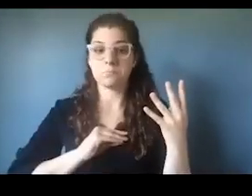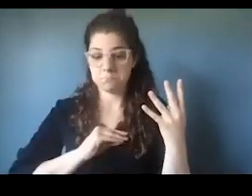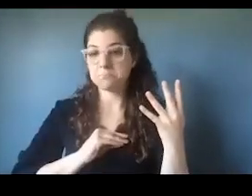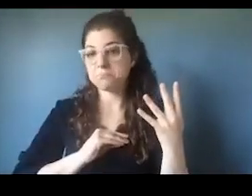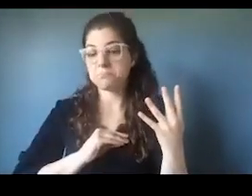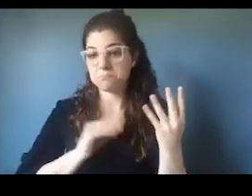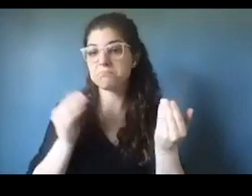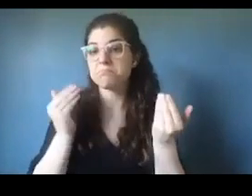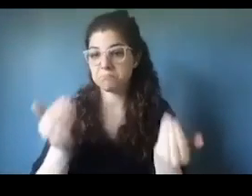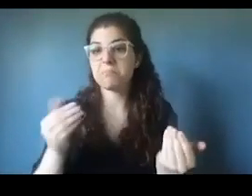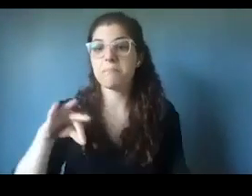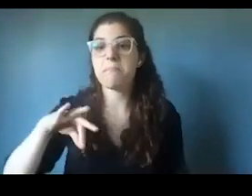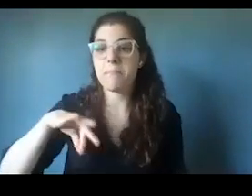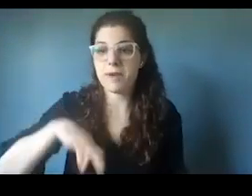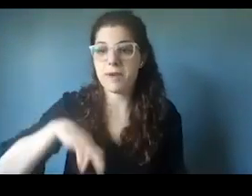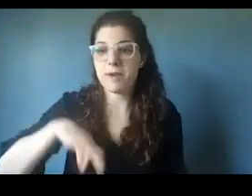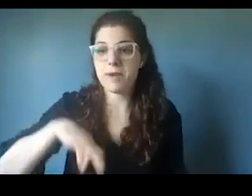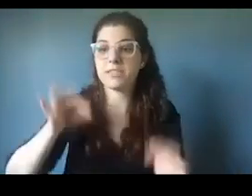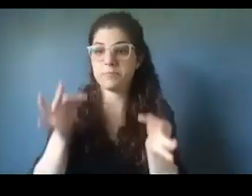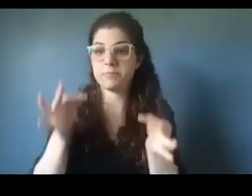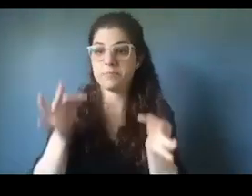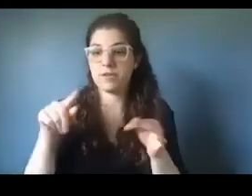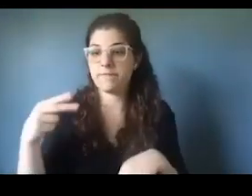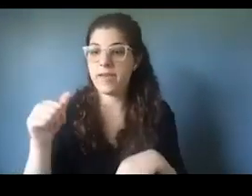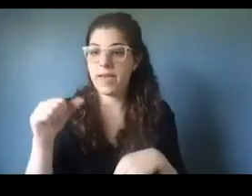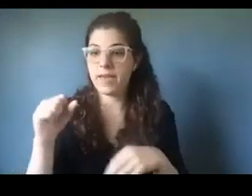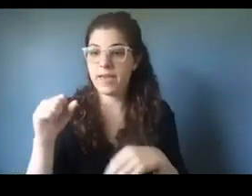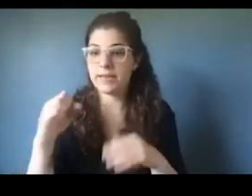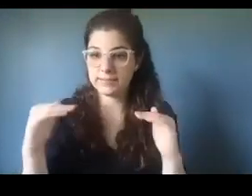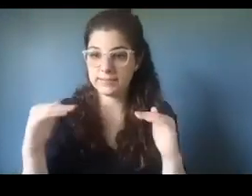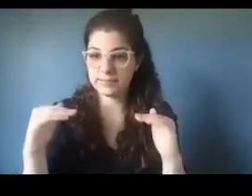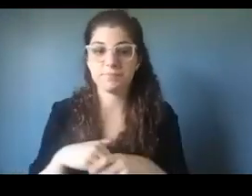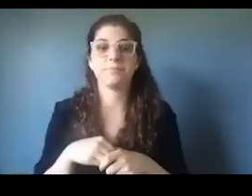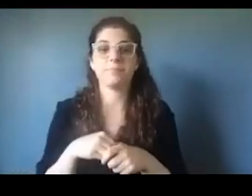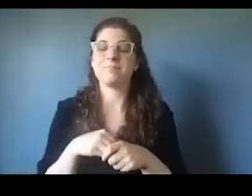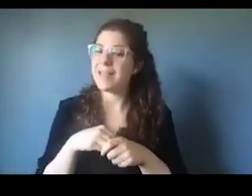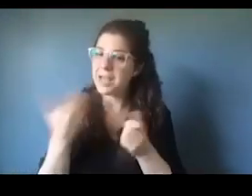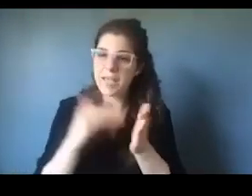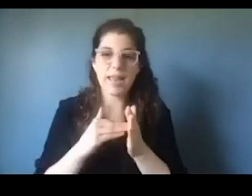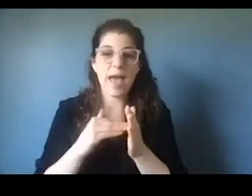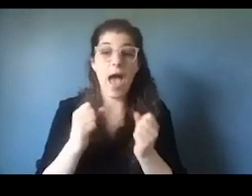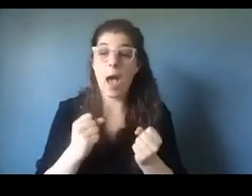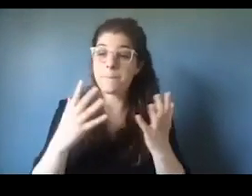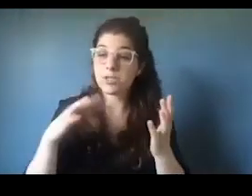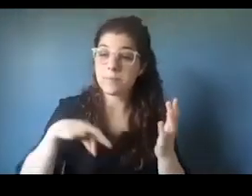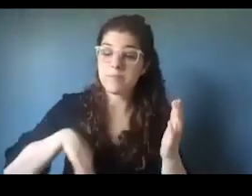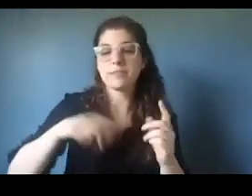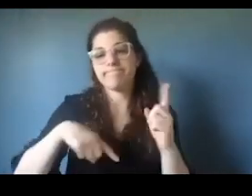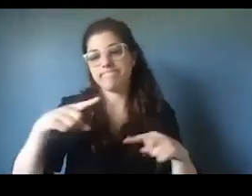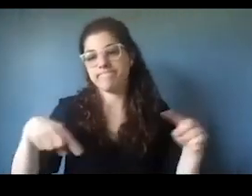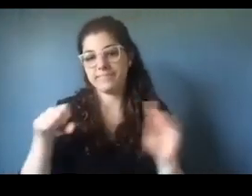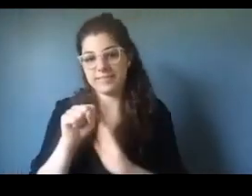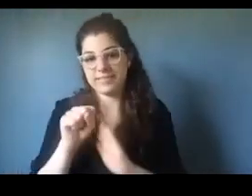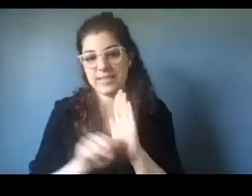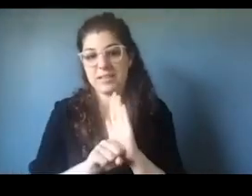you go into the benefit determination phase. So the level of benefits, again, varies across different states. But loosely speaking,